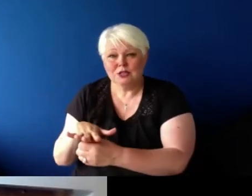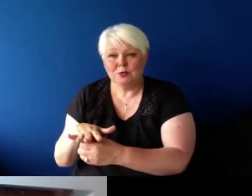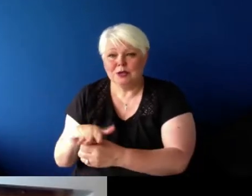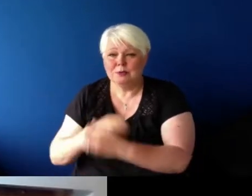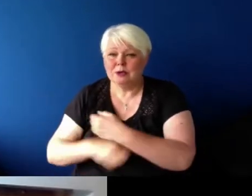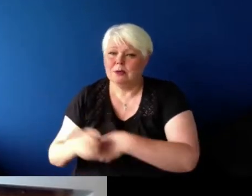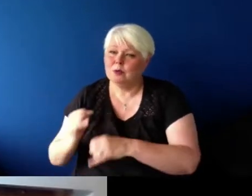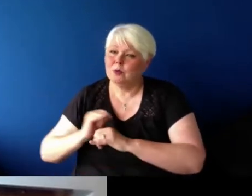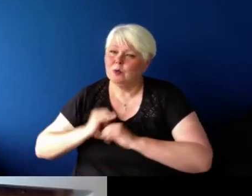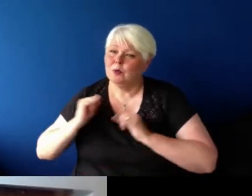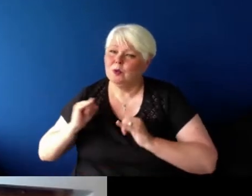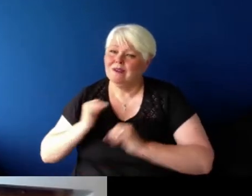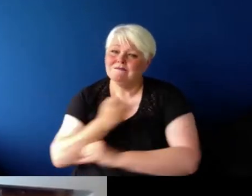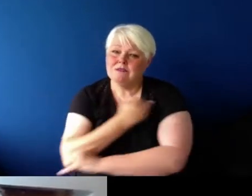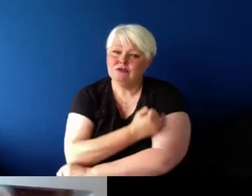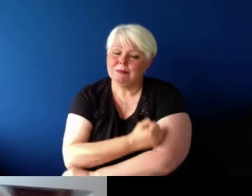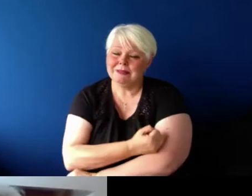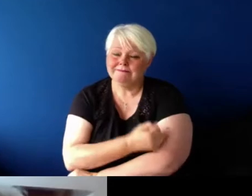However,